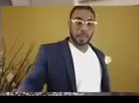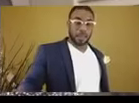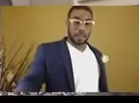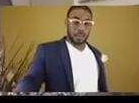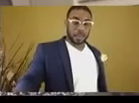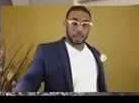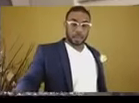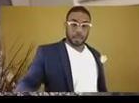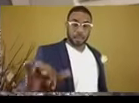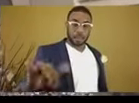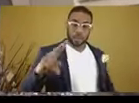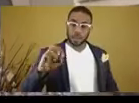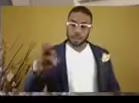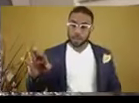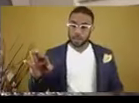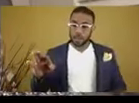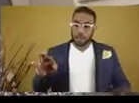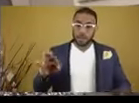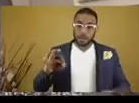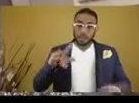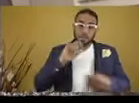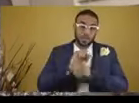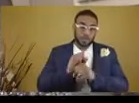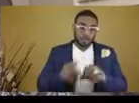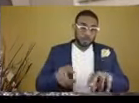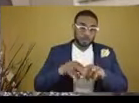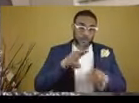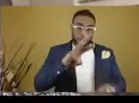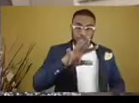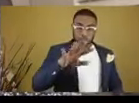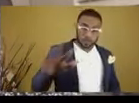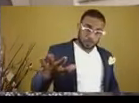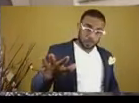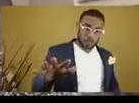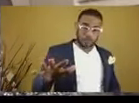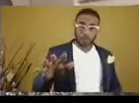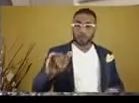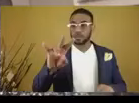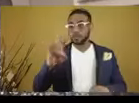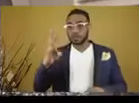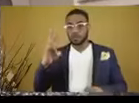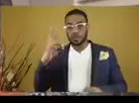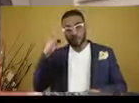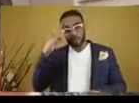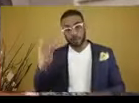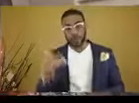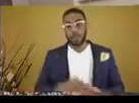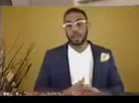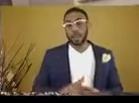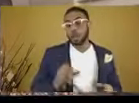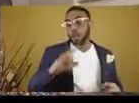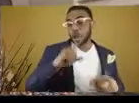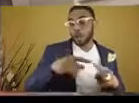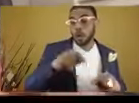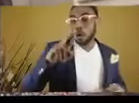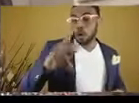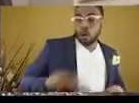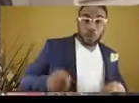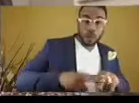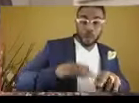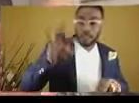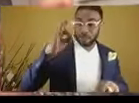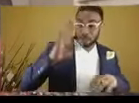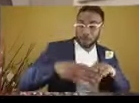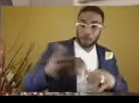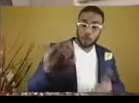when the minimum wage was raised from like $6.55 to $7.15. And so we're talking about raising the federal minimum